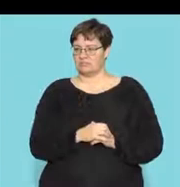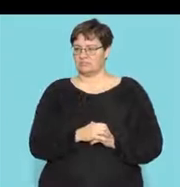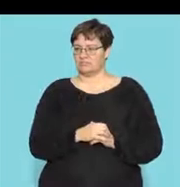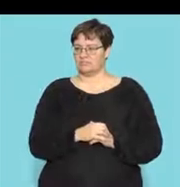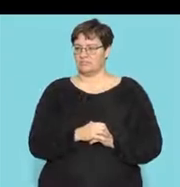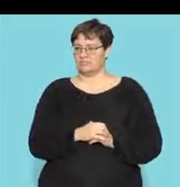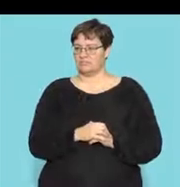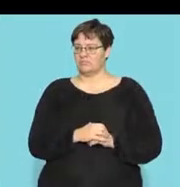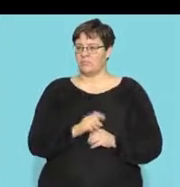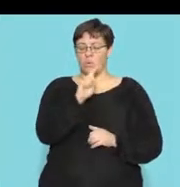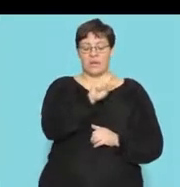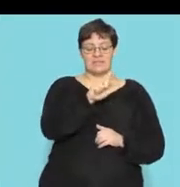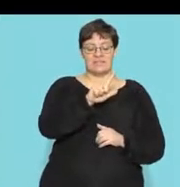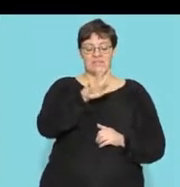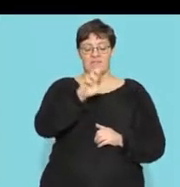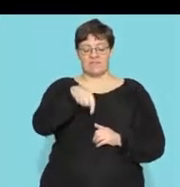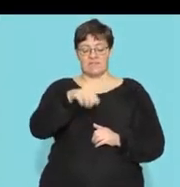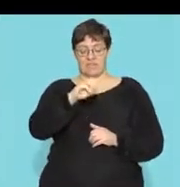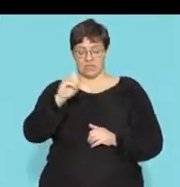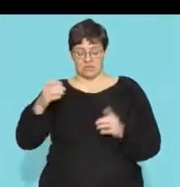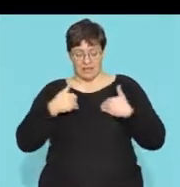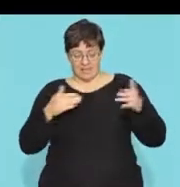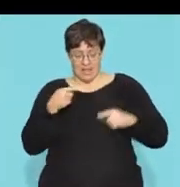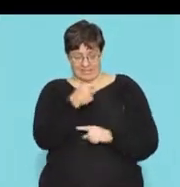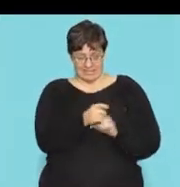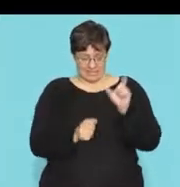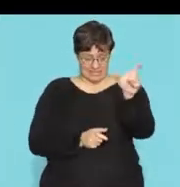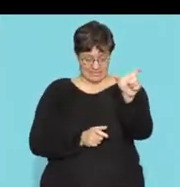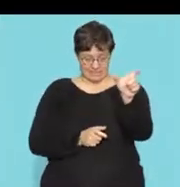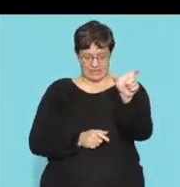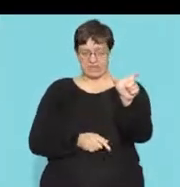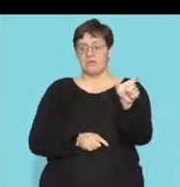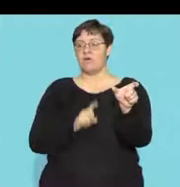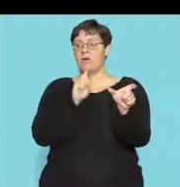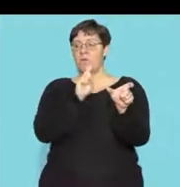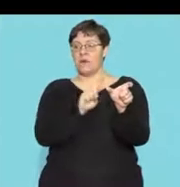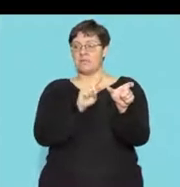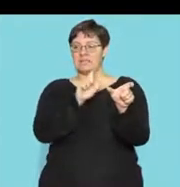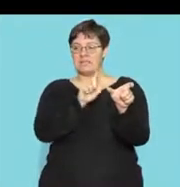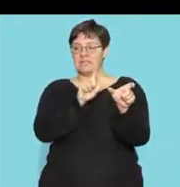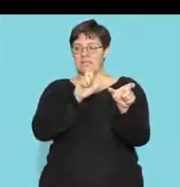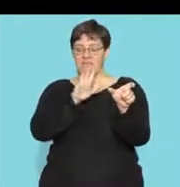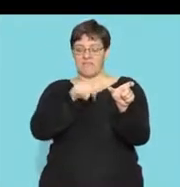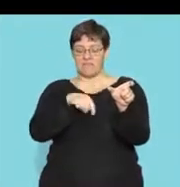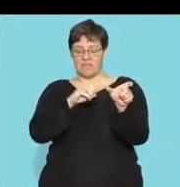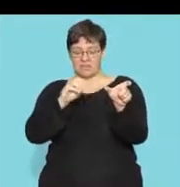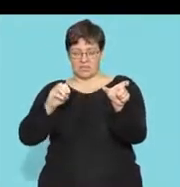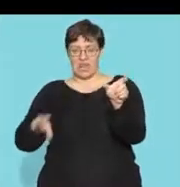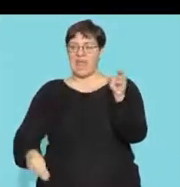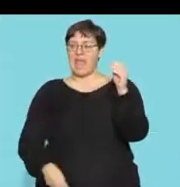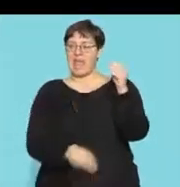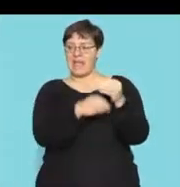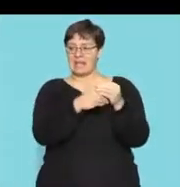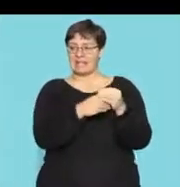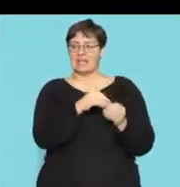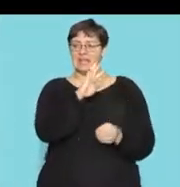of 175,000 as your starting point, there's your 175,000, add your net salary plus